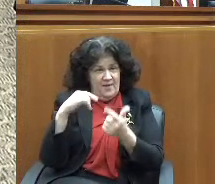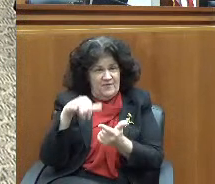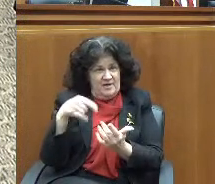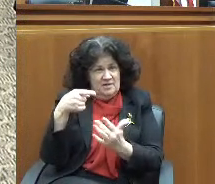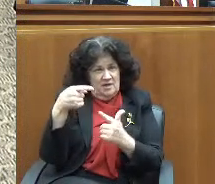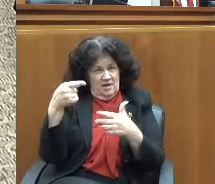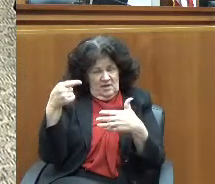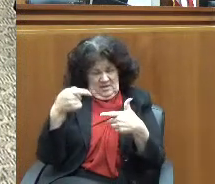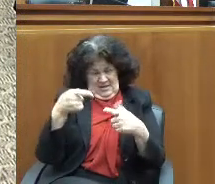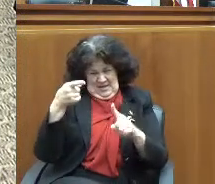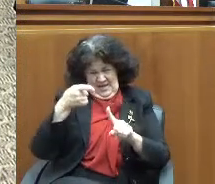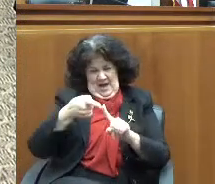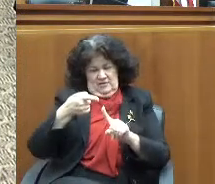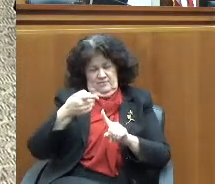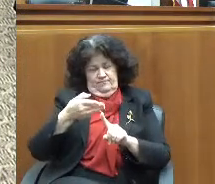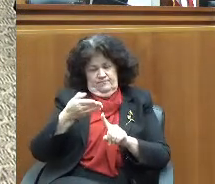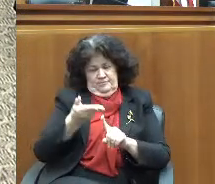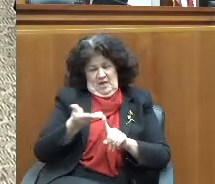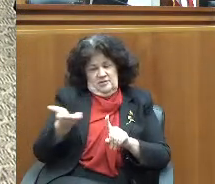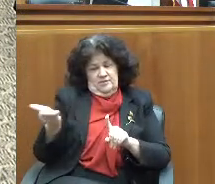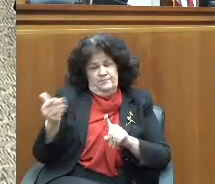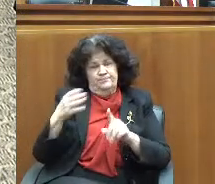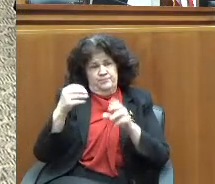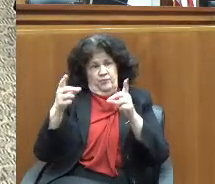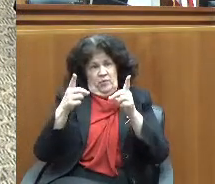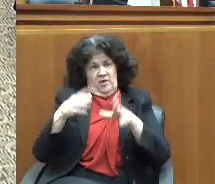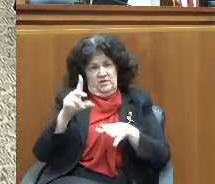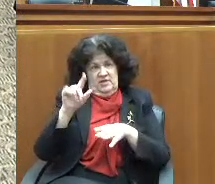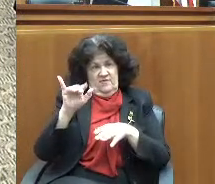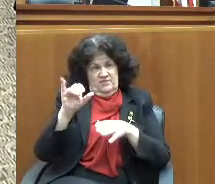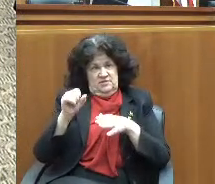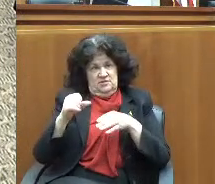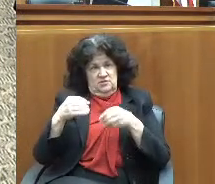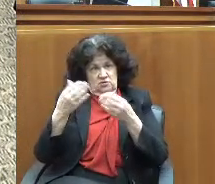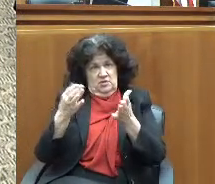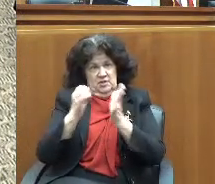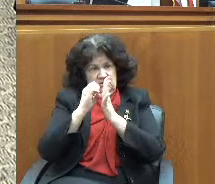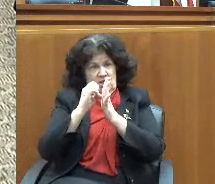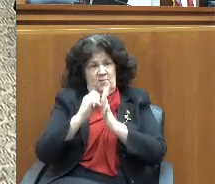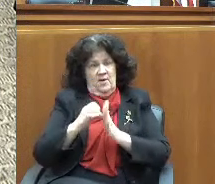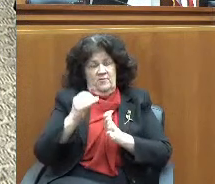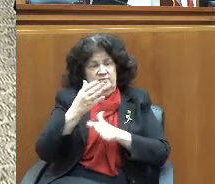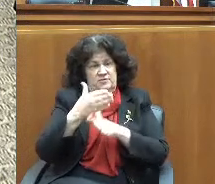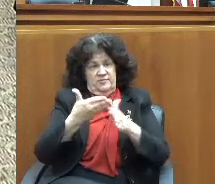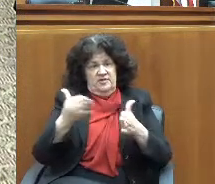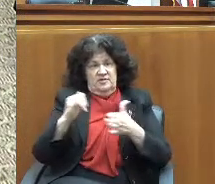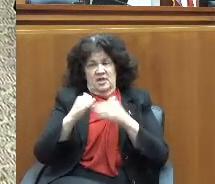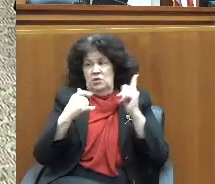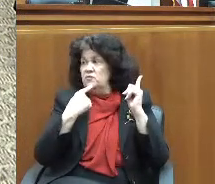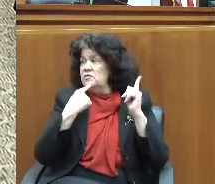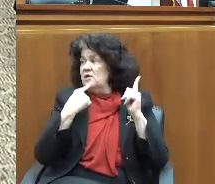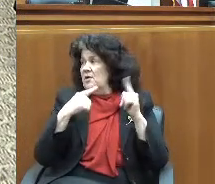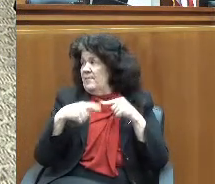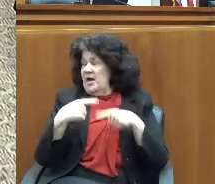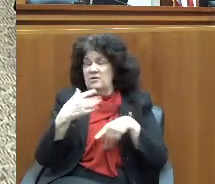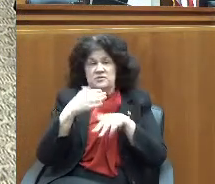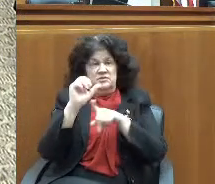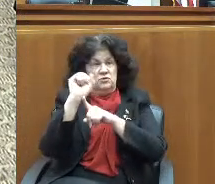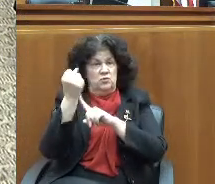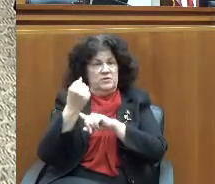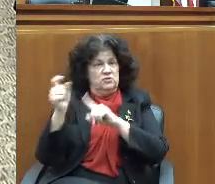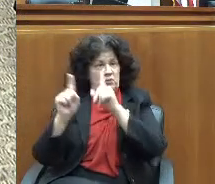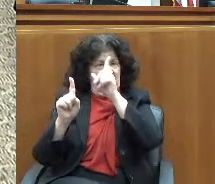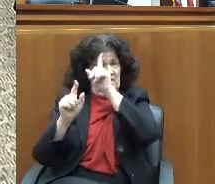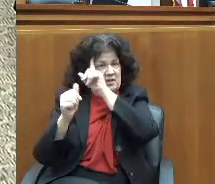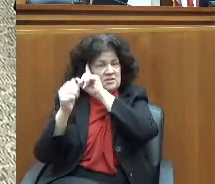item. Executive Director Davis also shared examples of some of the things you all have mentioned. So situations